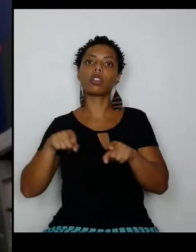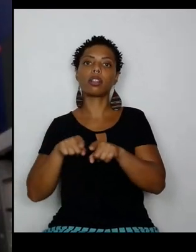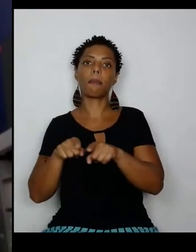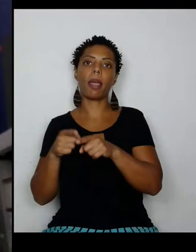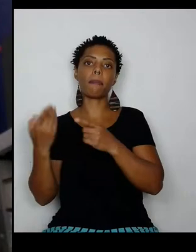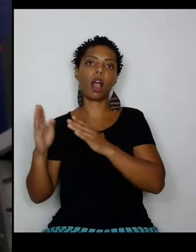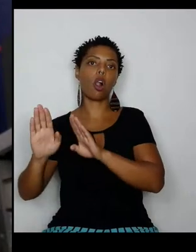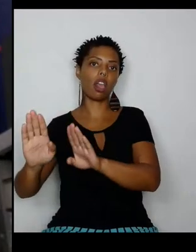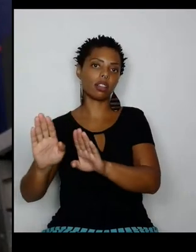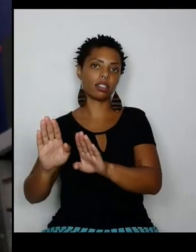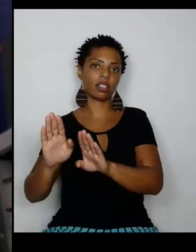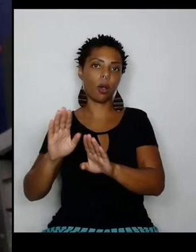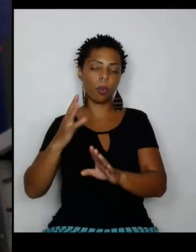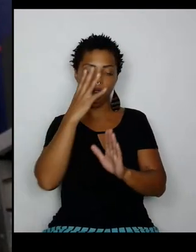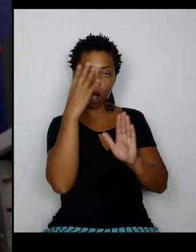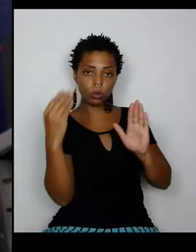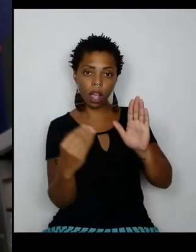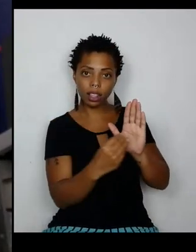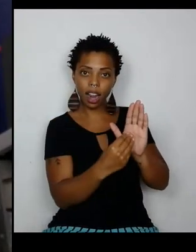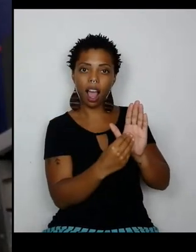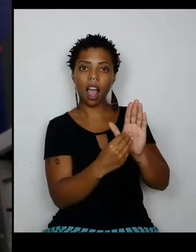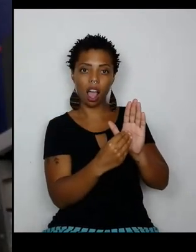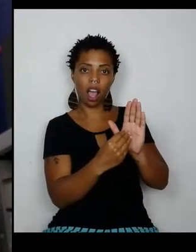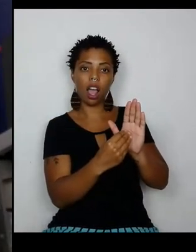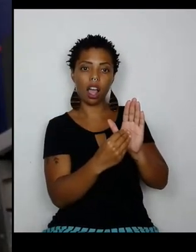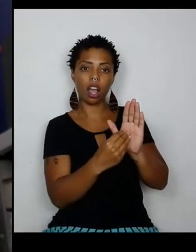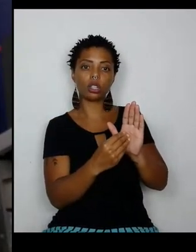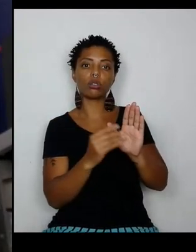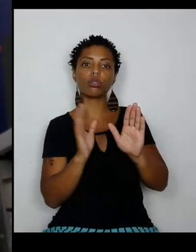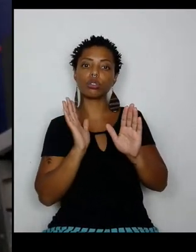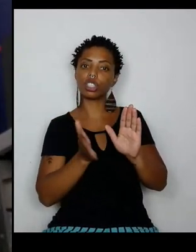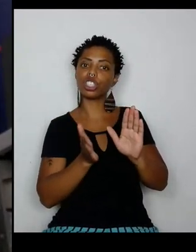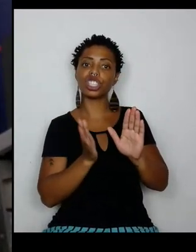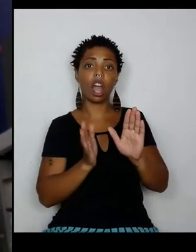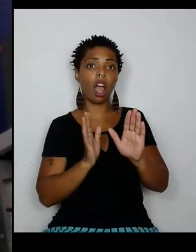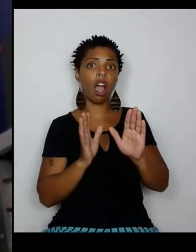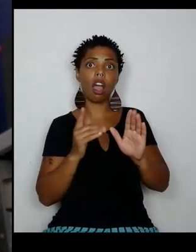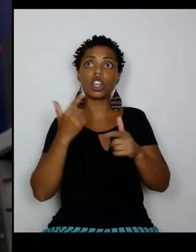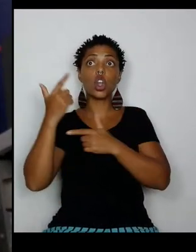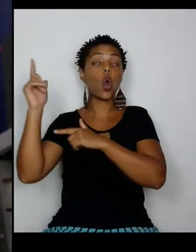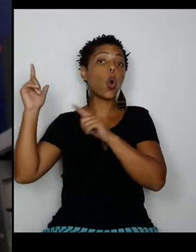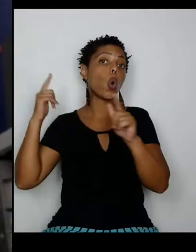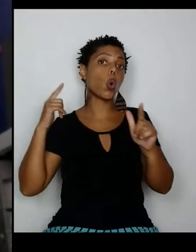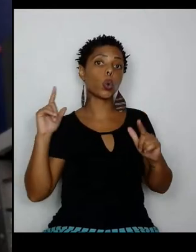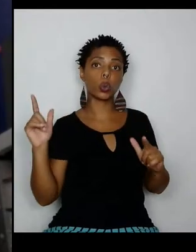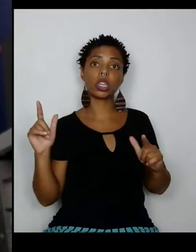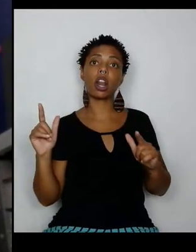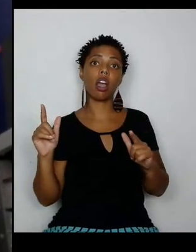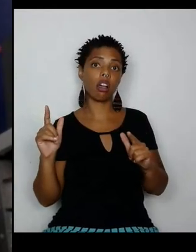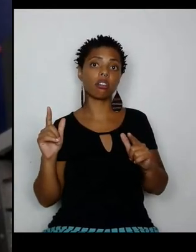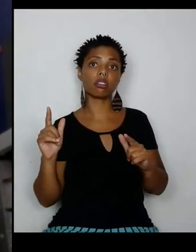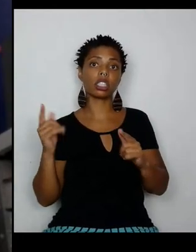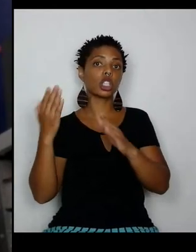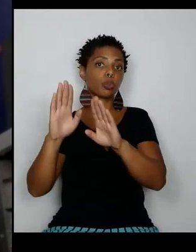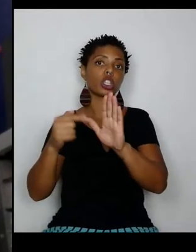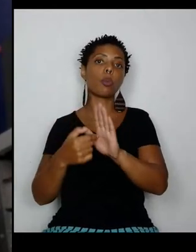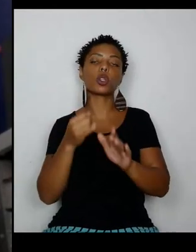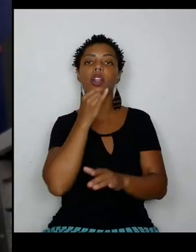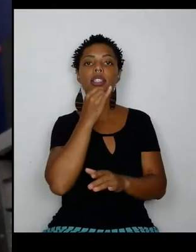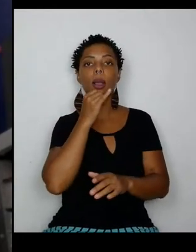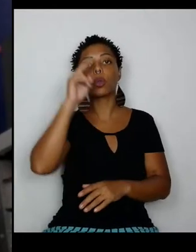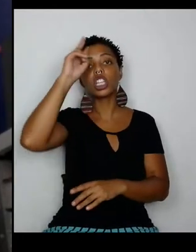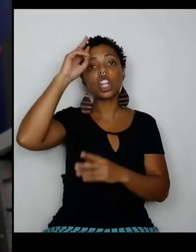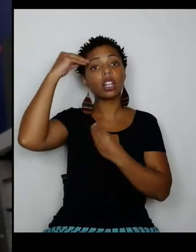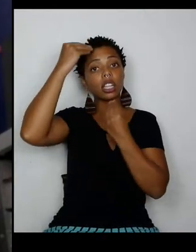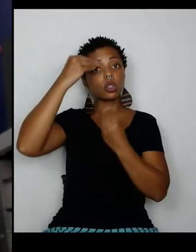works but also the self-portrait has already been included in other exhibits